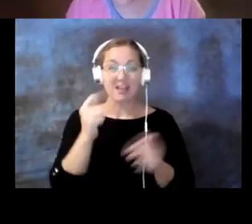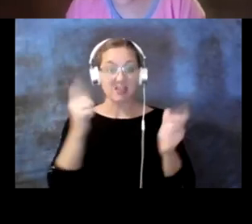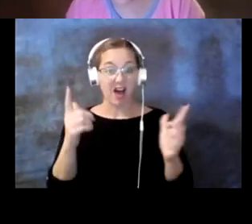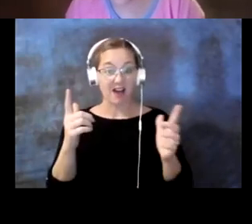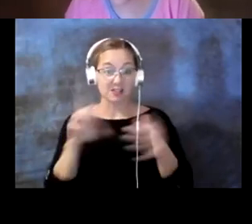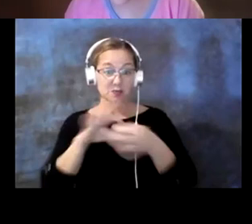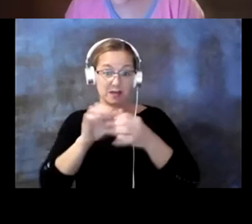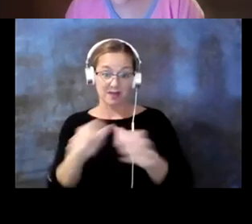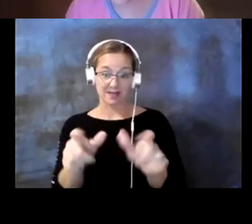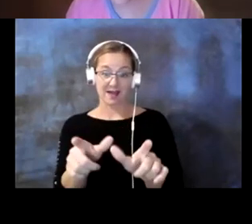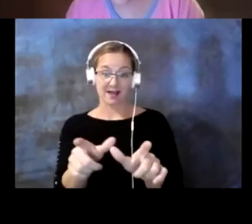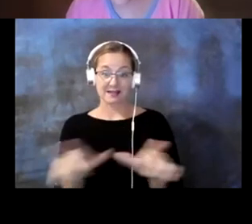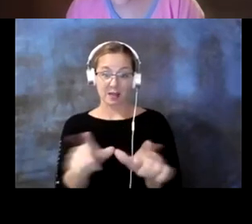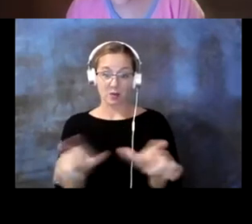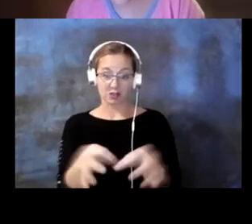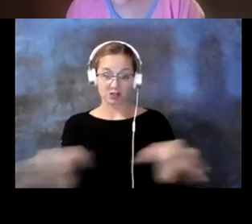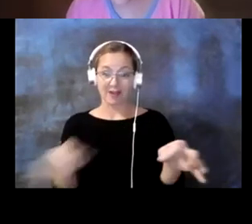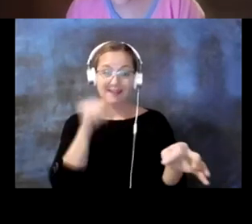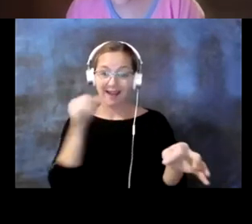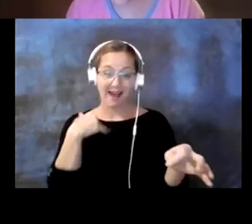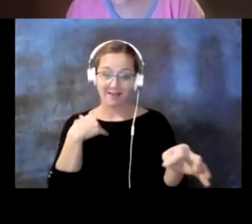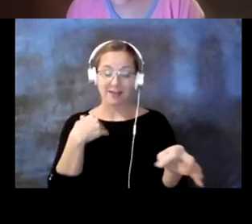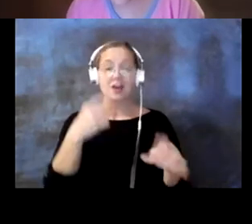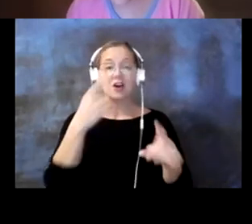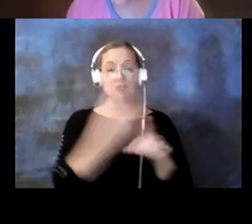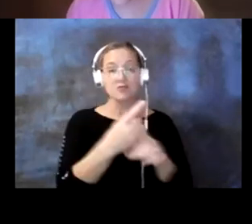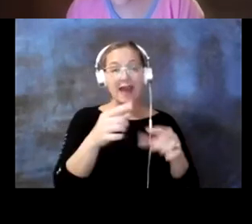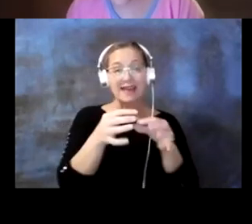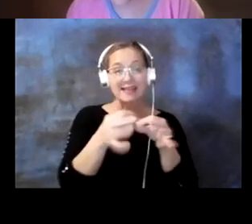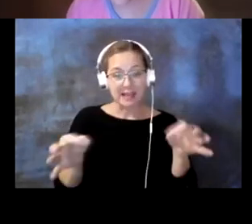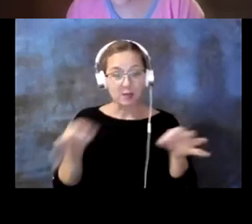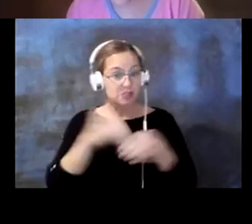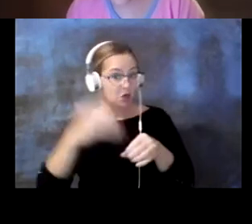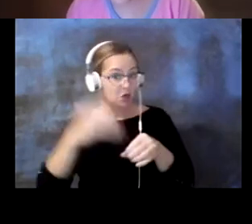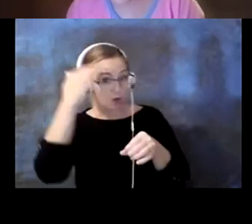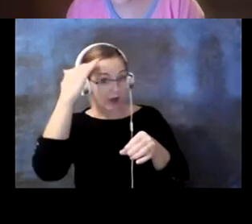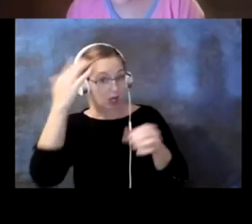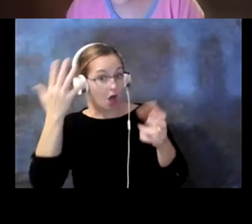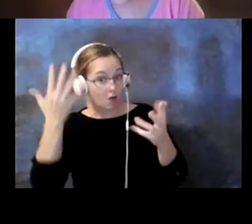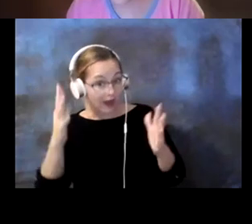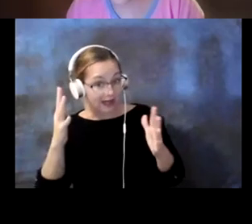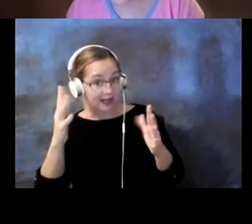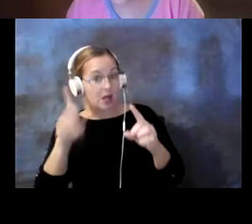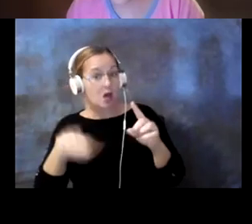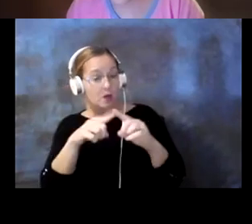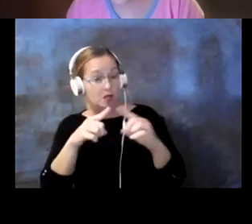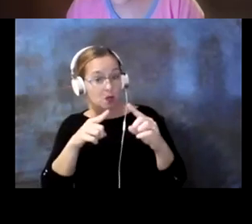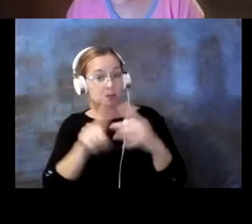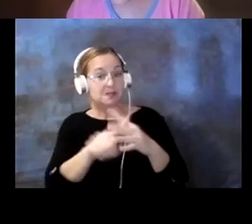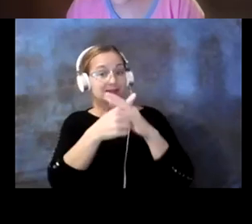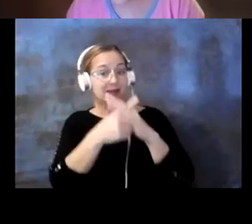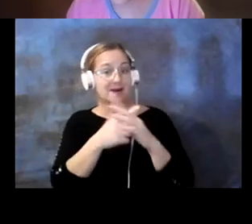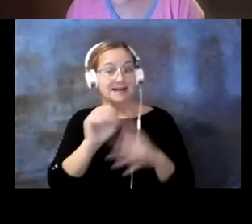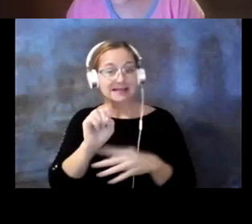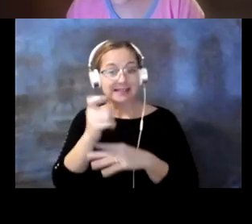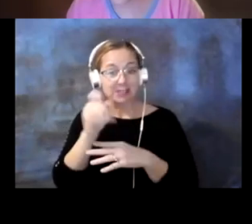language and not having the right language in your brain already when entering a sexual encounter with a disabled person, and thinking